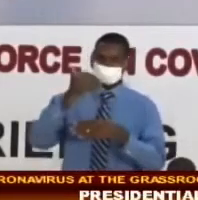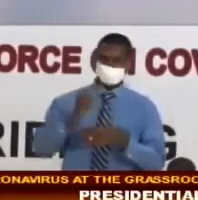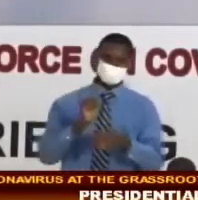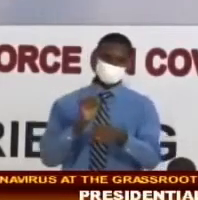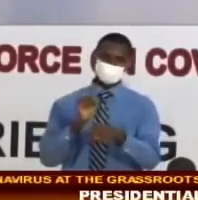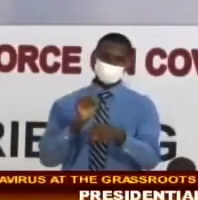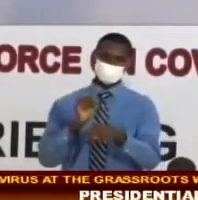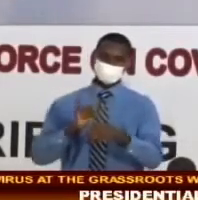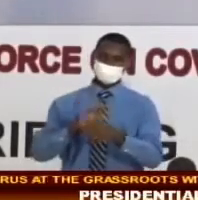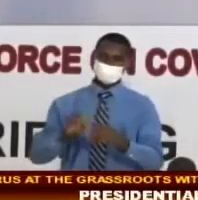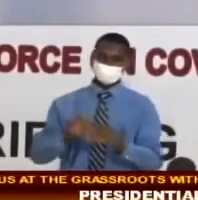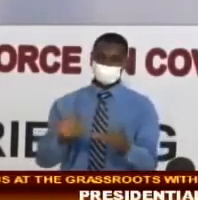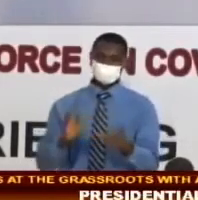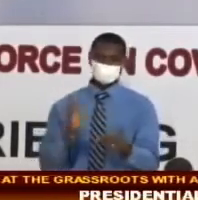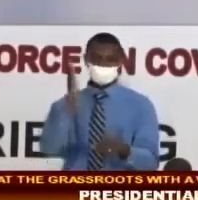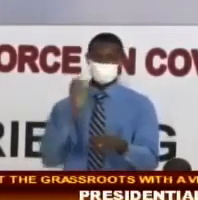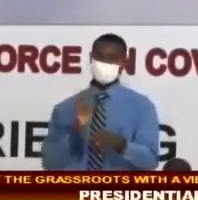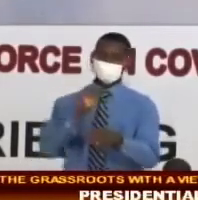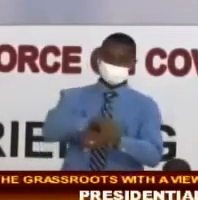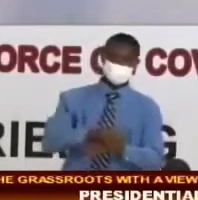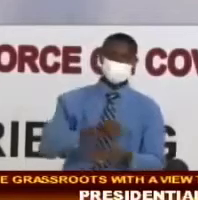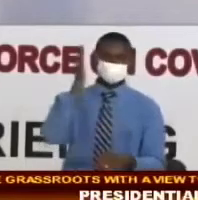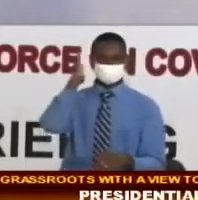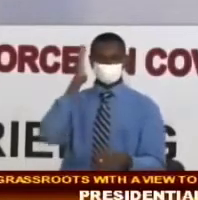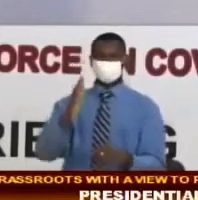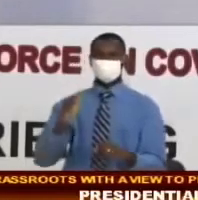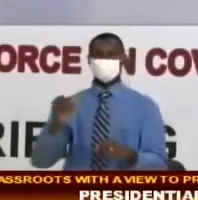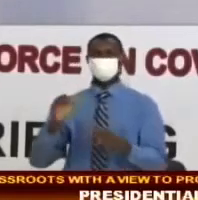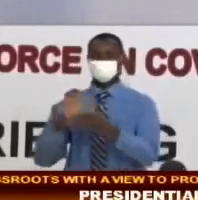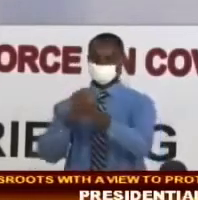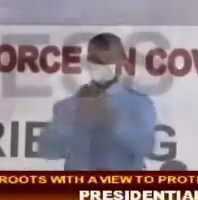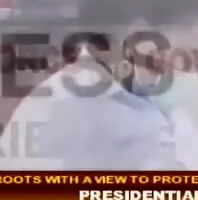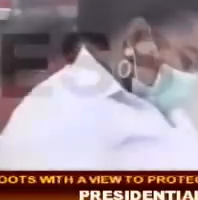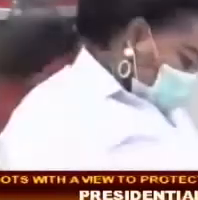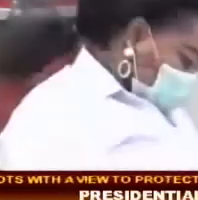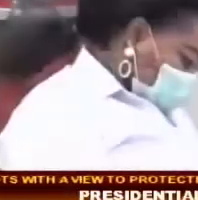of the heroes of this war. Thank you very much.